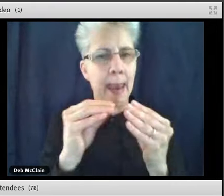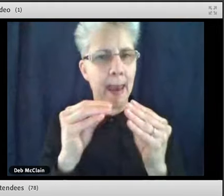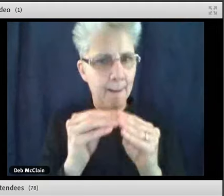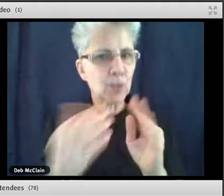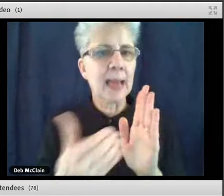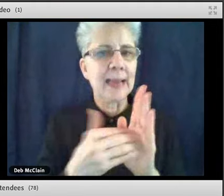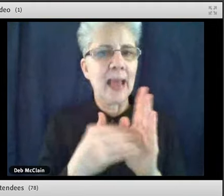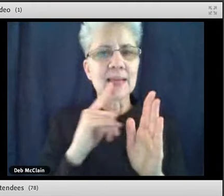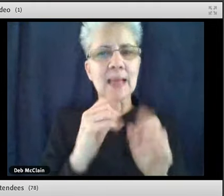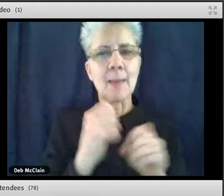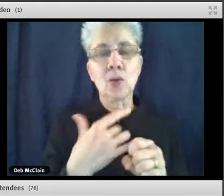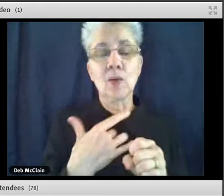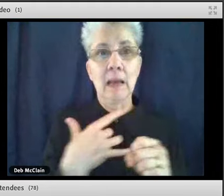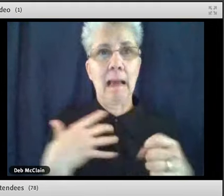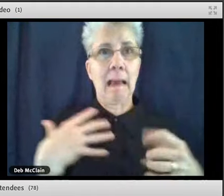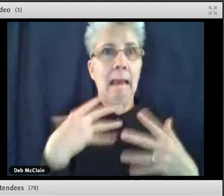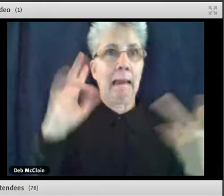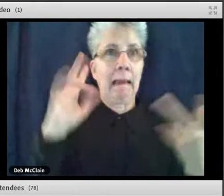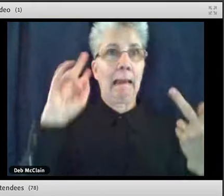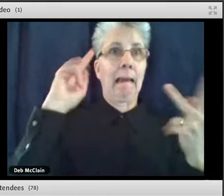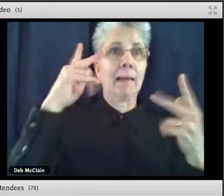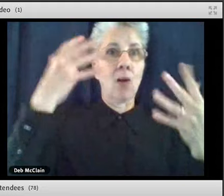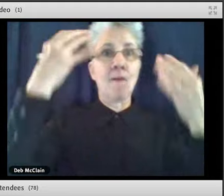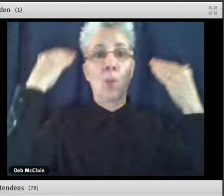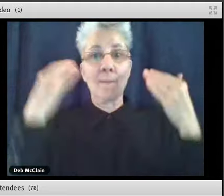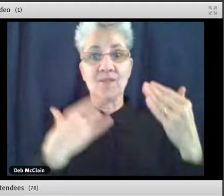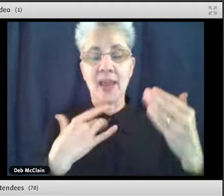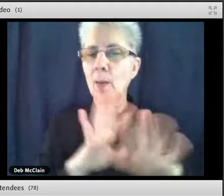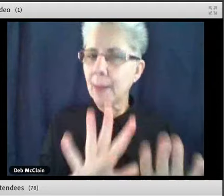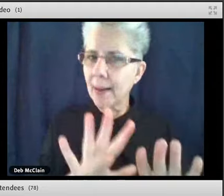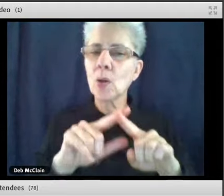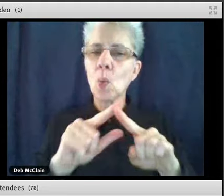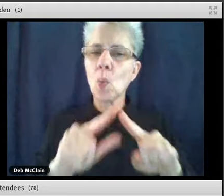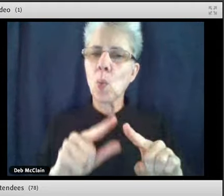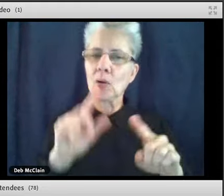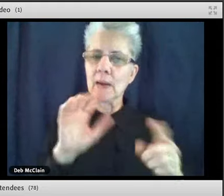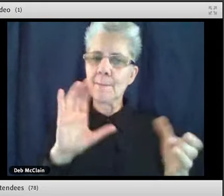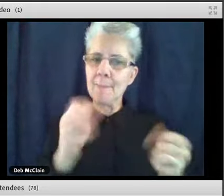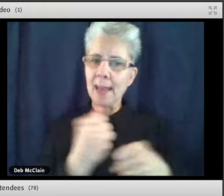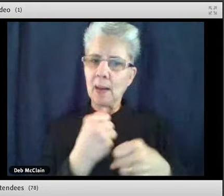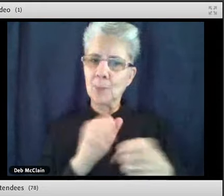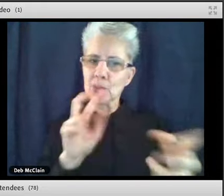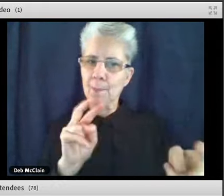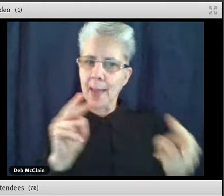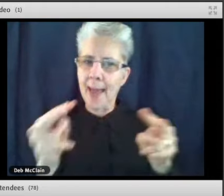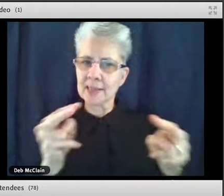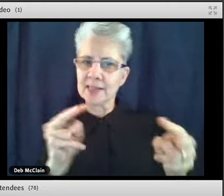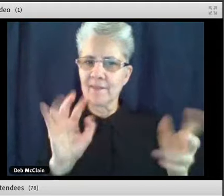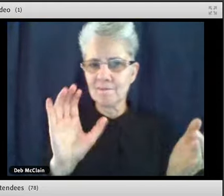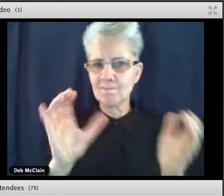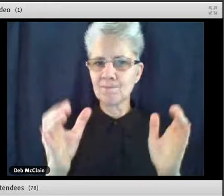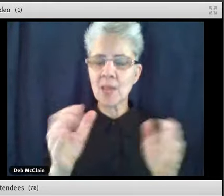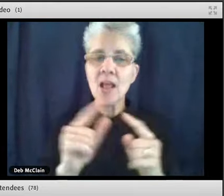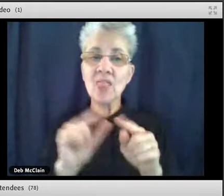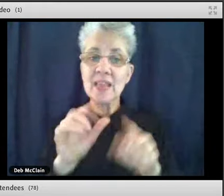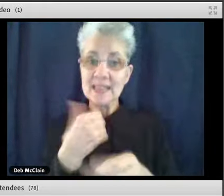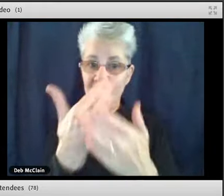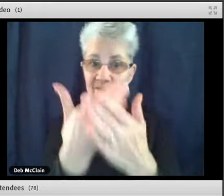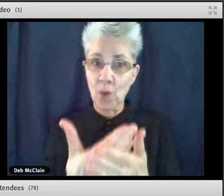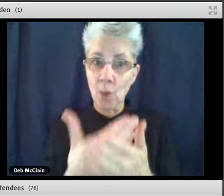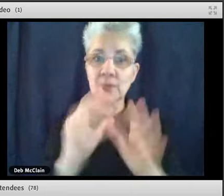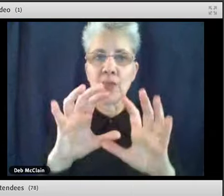panicked and overwhelmed, but we're going to put that in perspective. So this is confirmed in the world. This is through